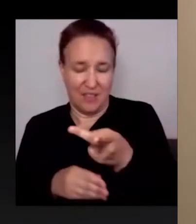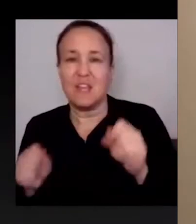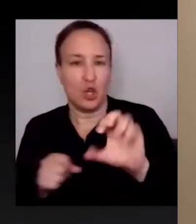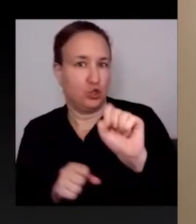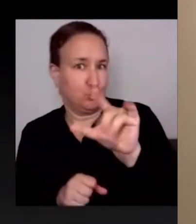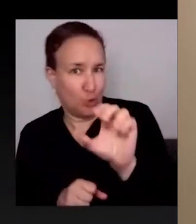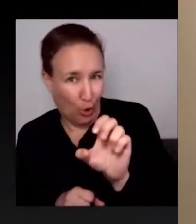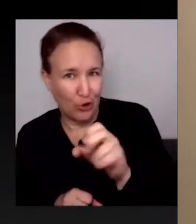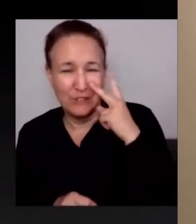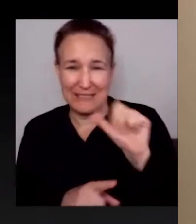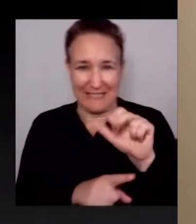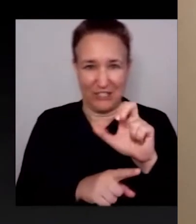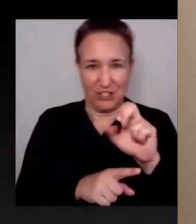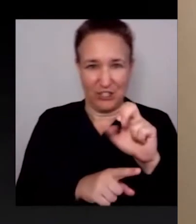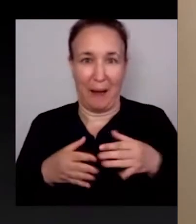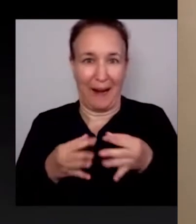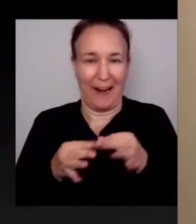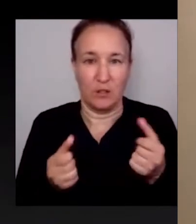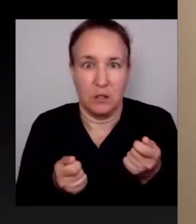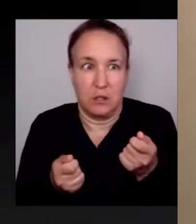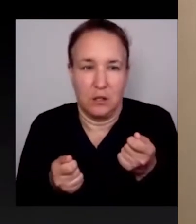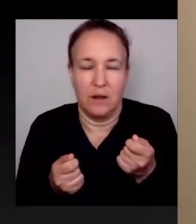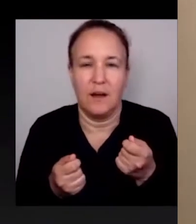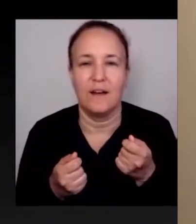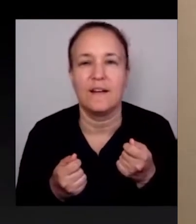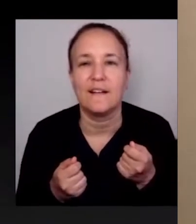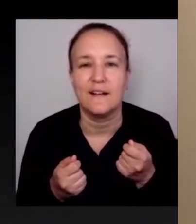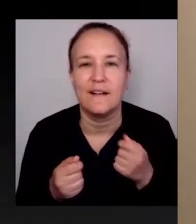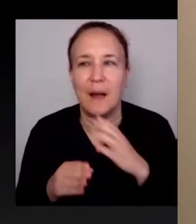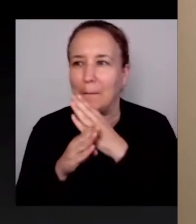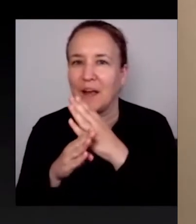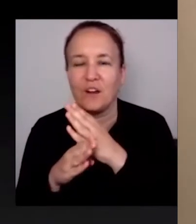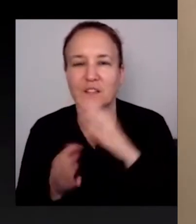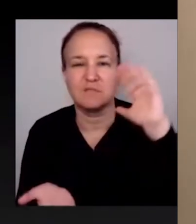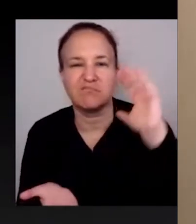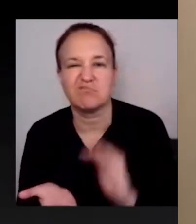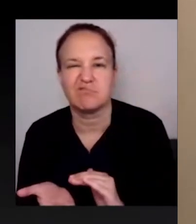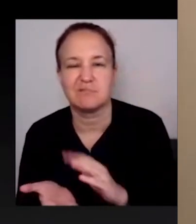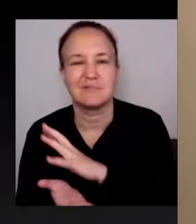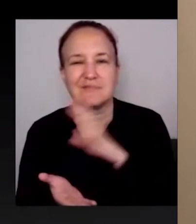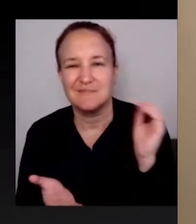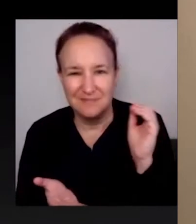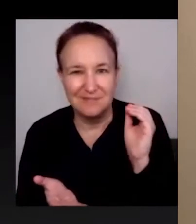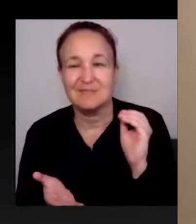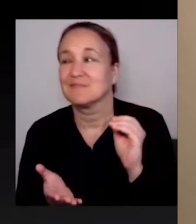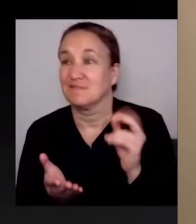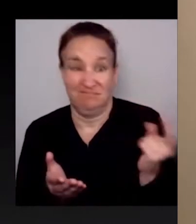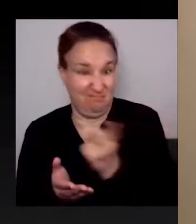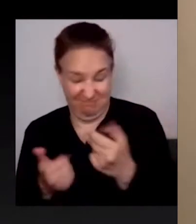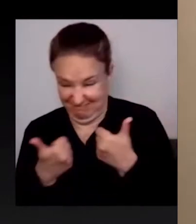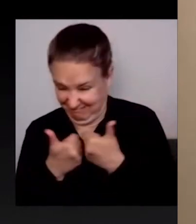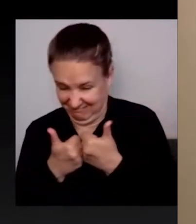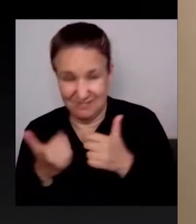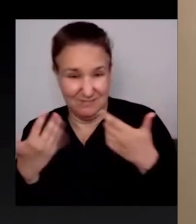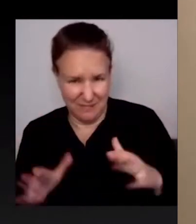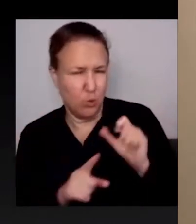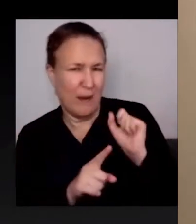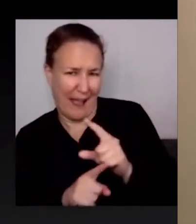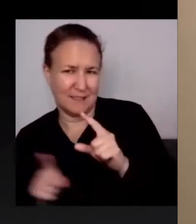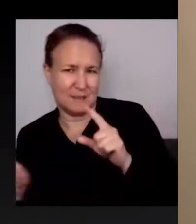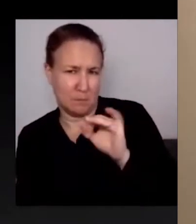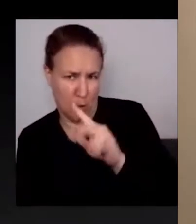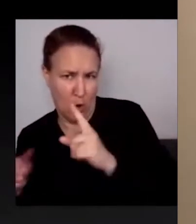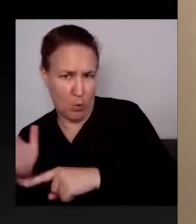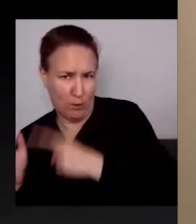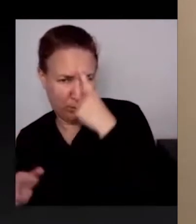body language relaxing, those barriers starting to break down. And once they were done, we asked Mark what he thought, and